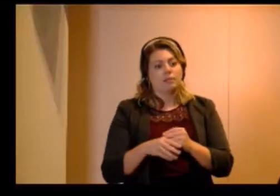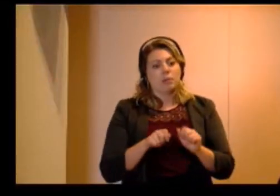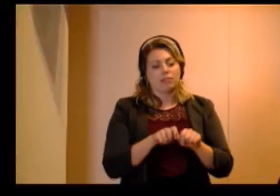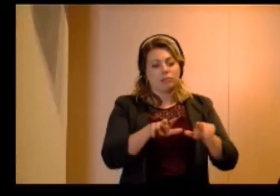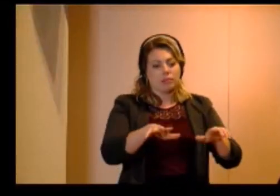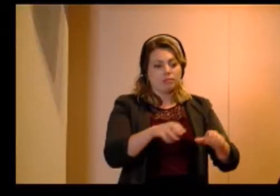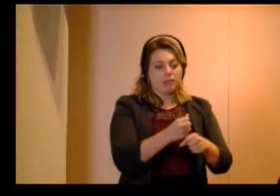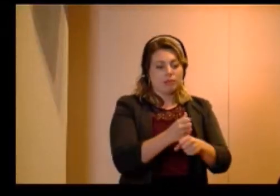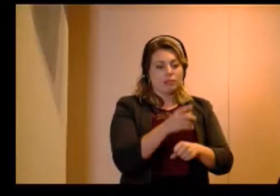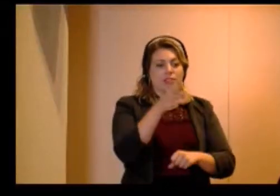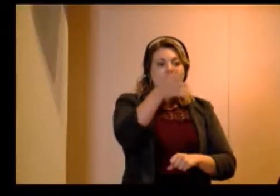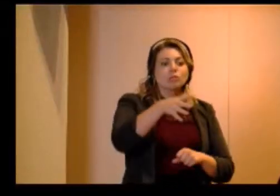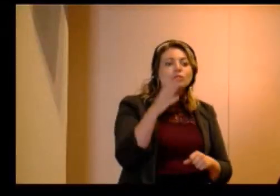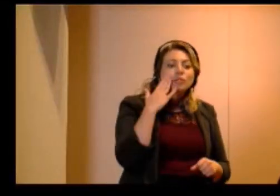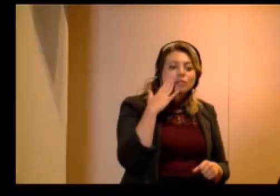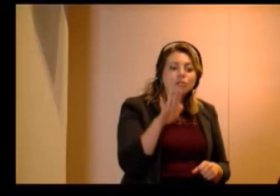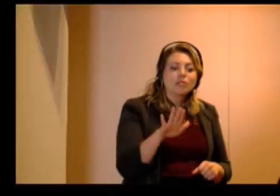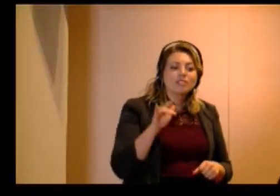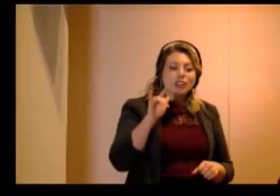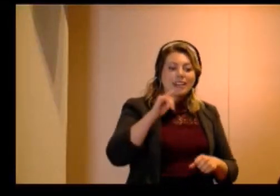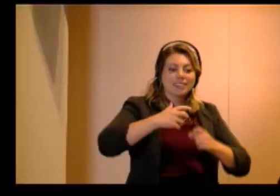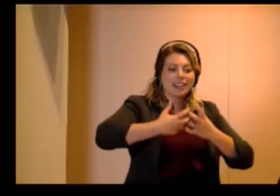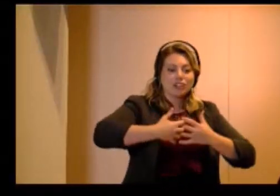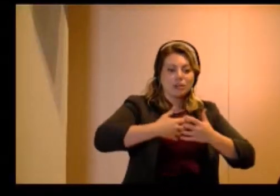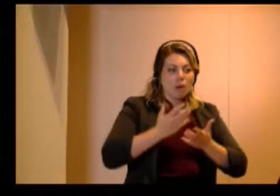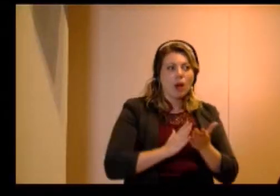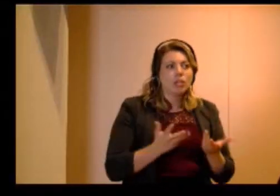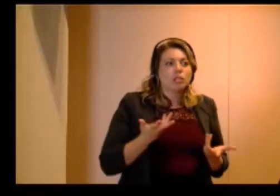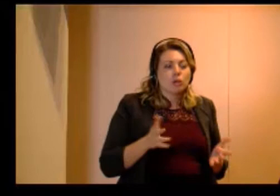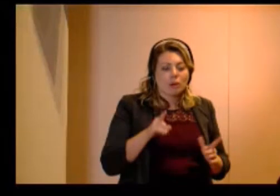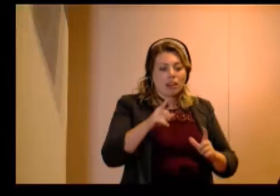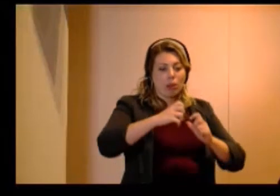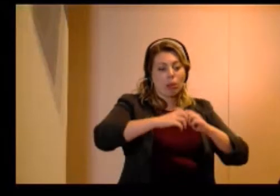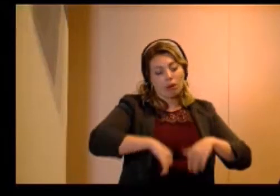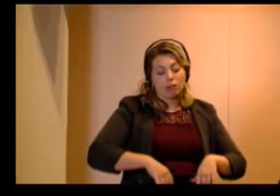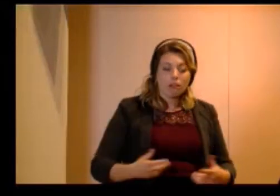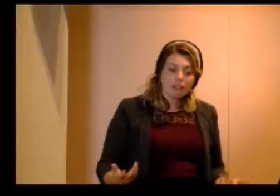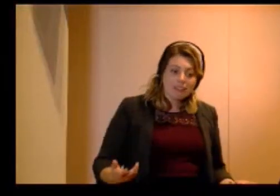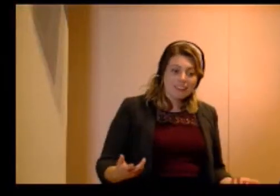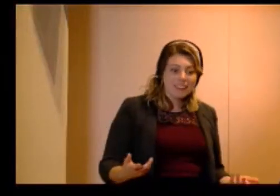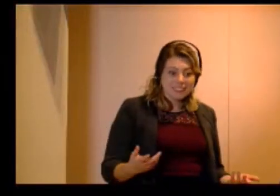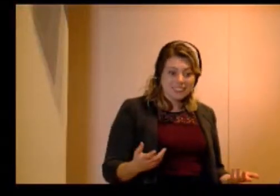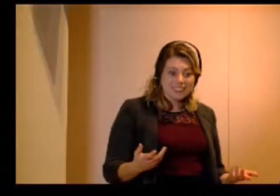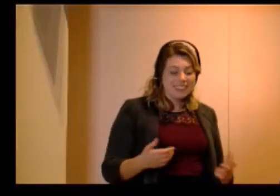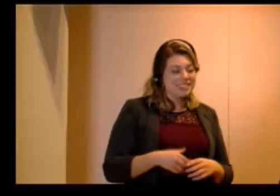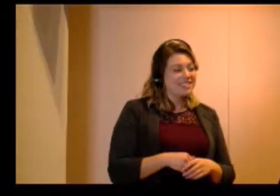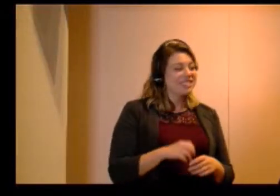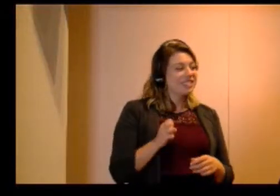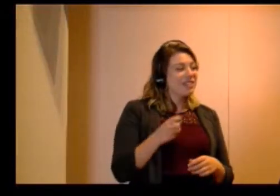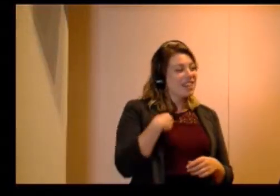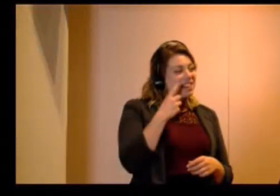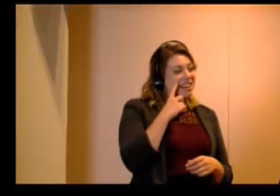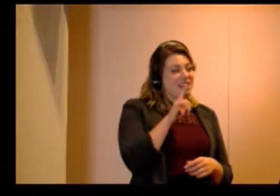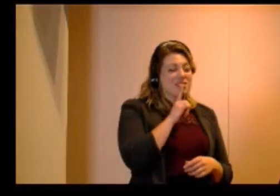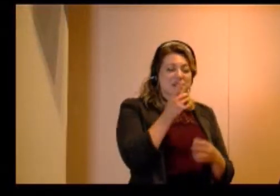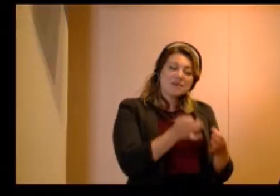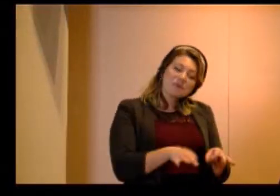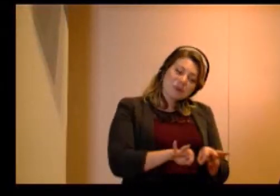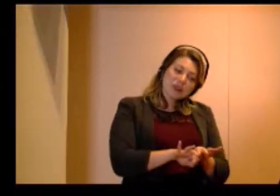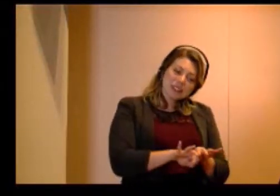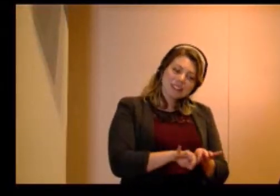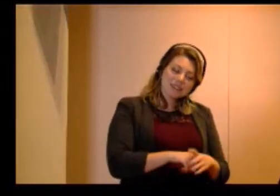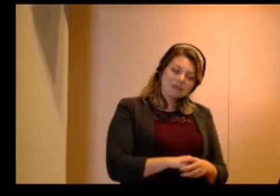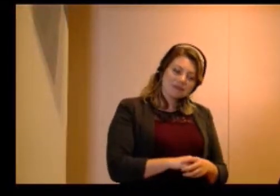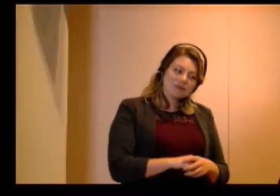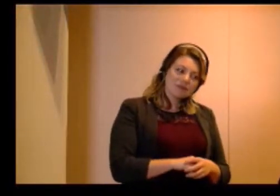jet engine part, isn't going to fall apart. But yeah, I think that's more important, and